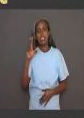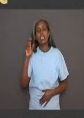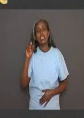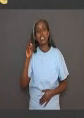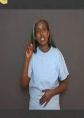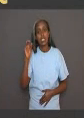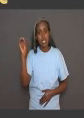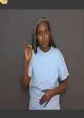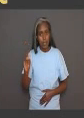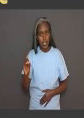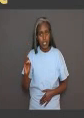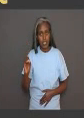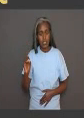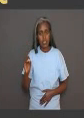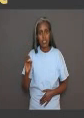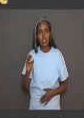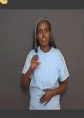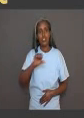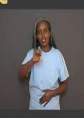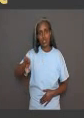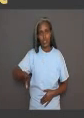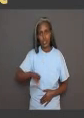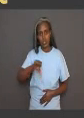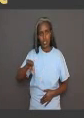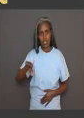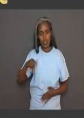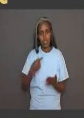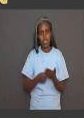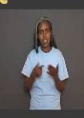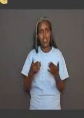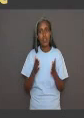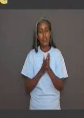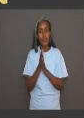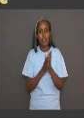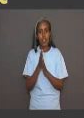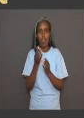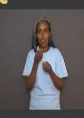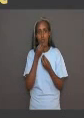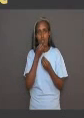30% said that injera was their favorite food.